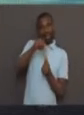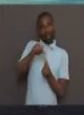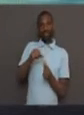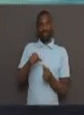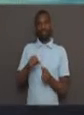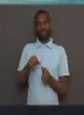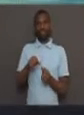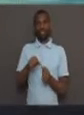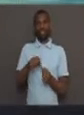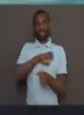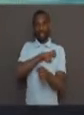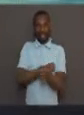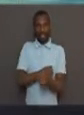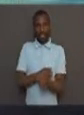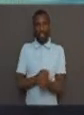produce energy.